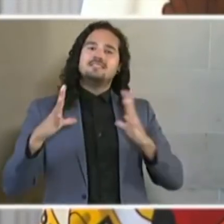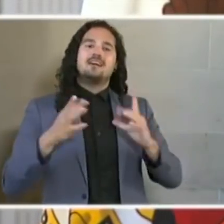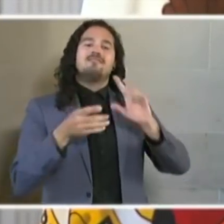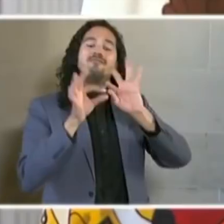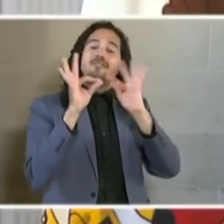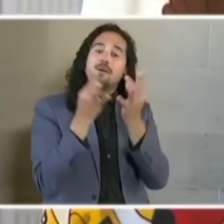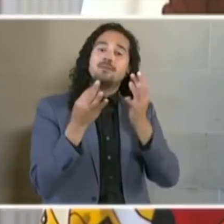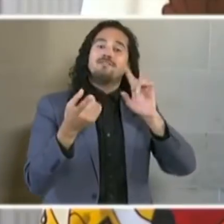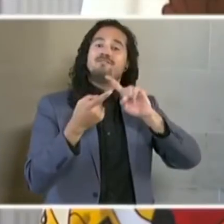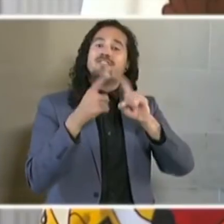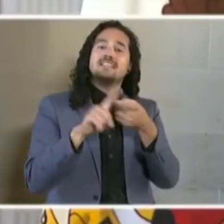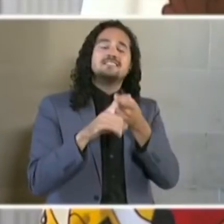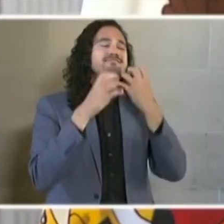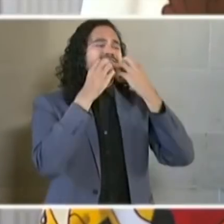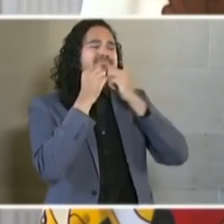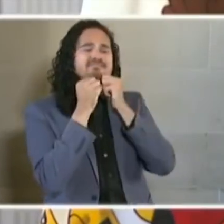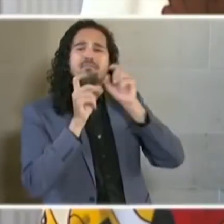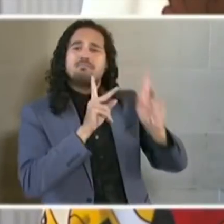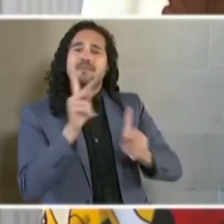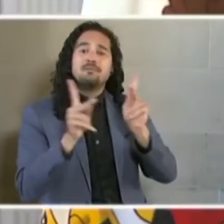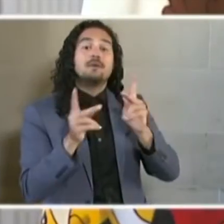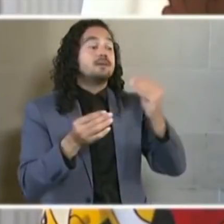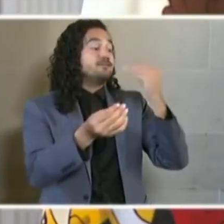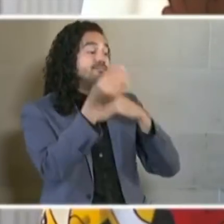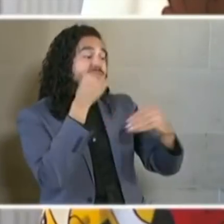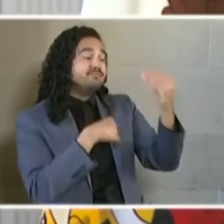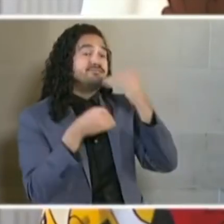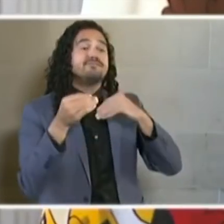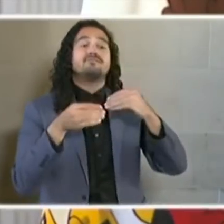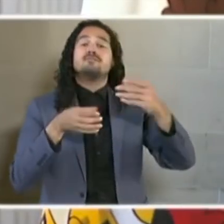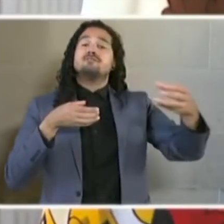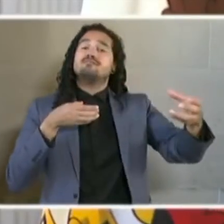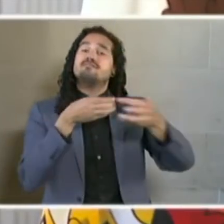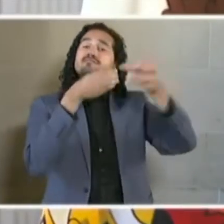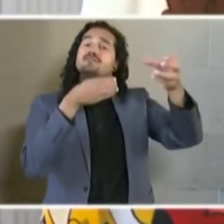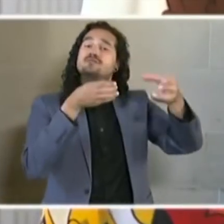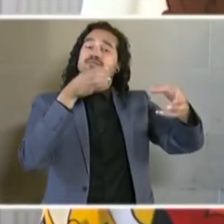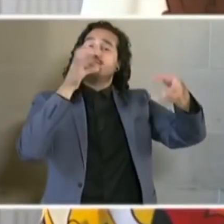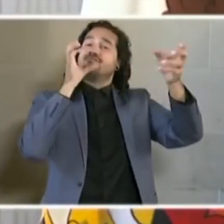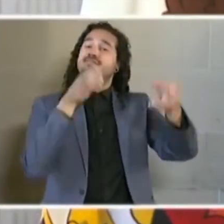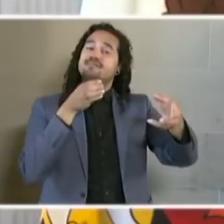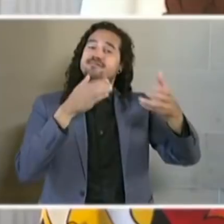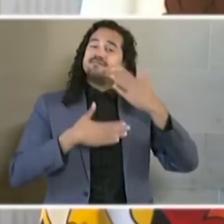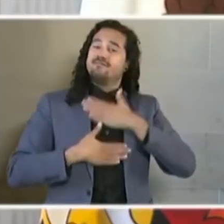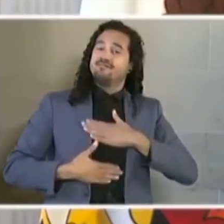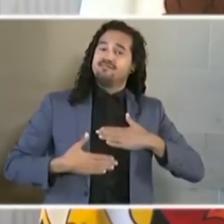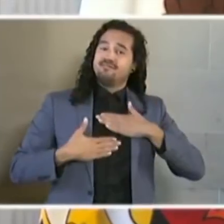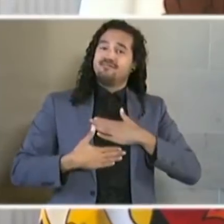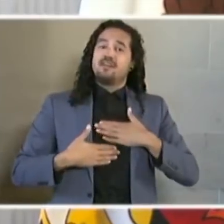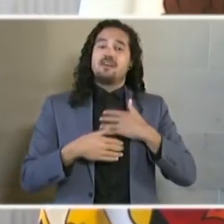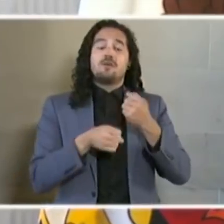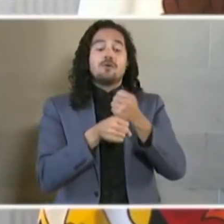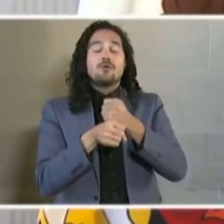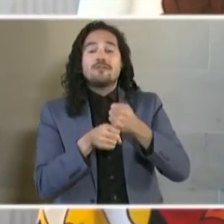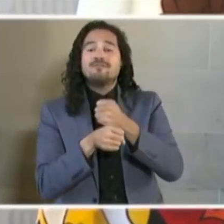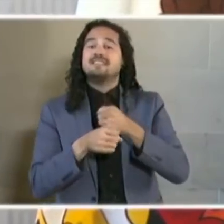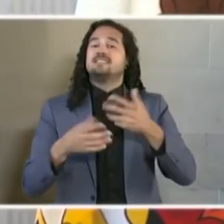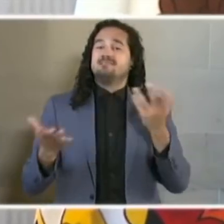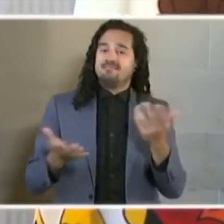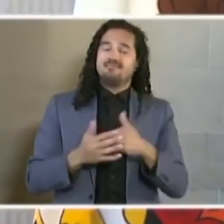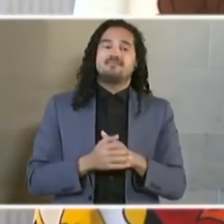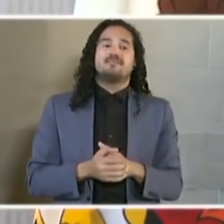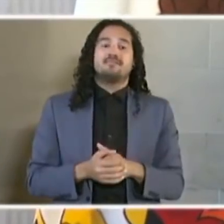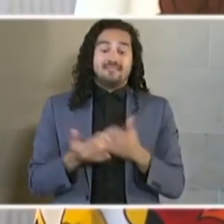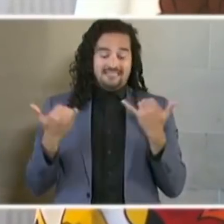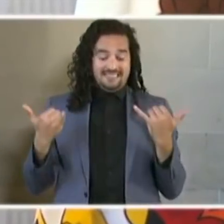sharing food, giving toast. But we need to use caution this year. We cannot